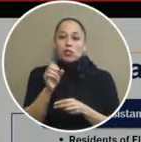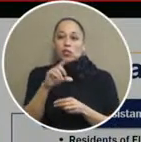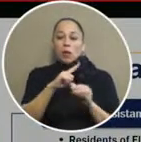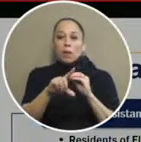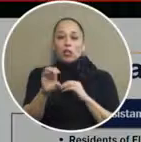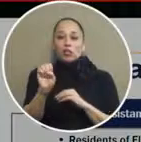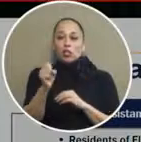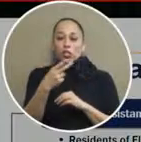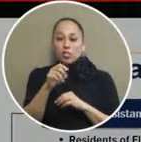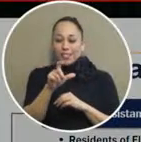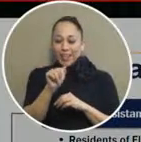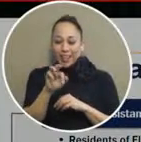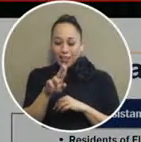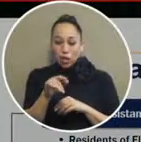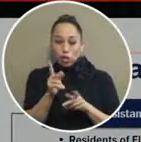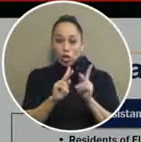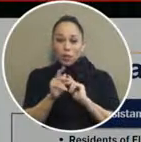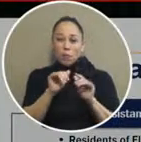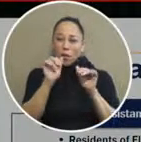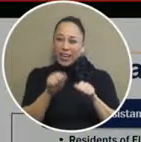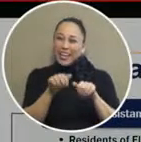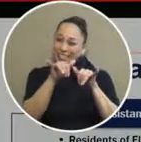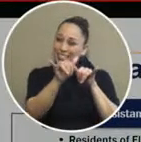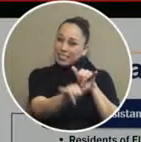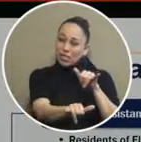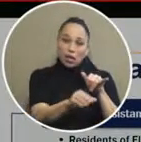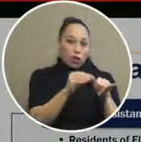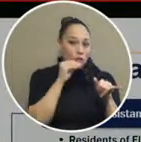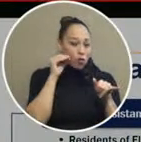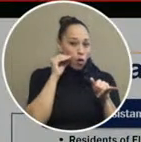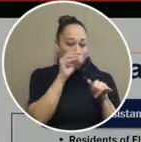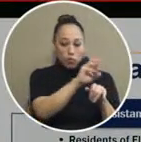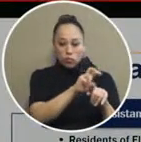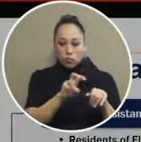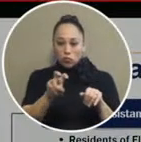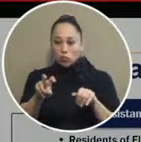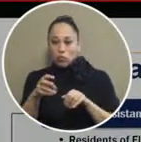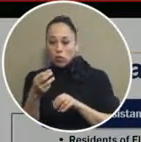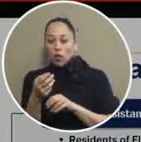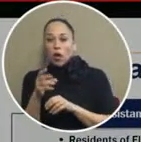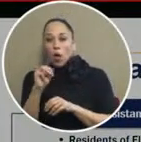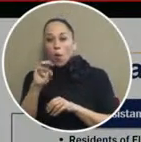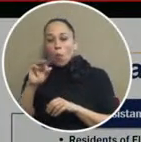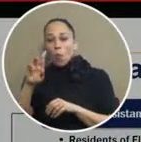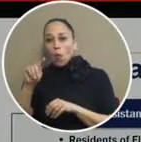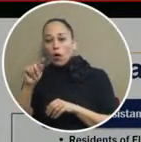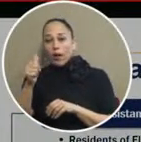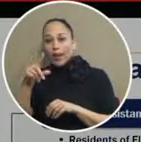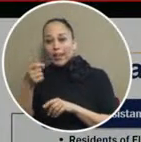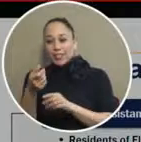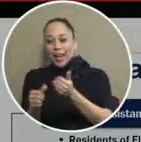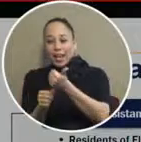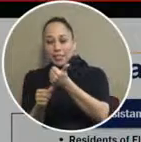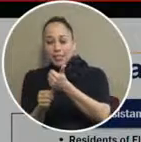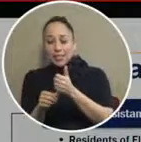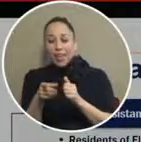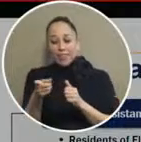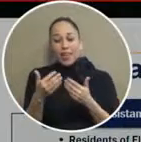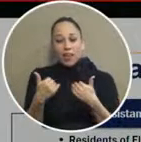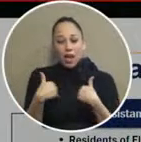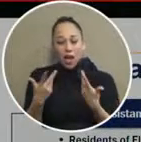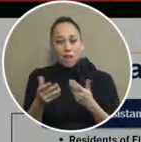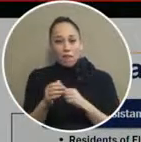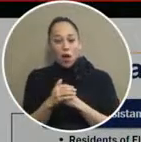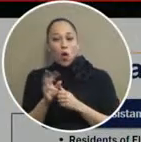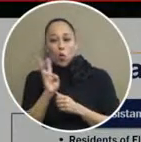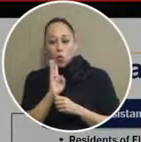sure that folks can stay in their homes, moving into mortgage assistance, making sure that those homes have warmth and